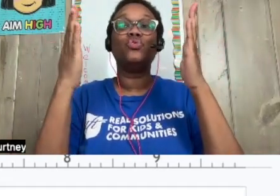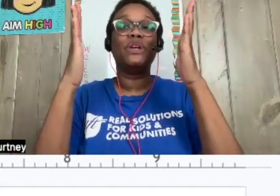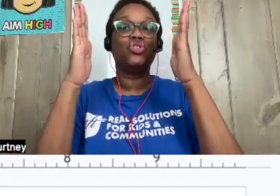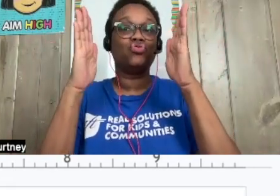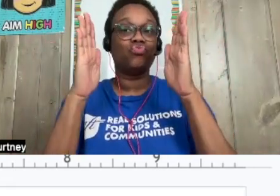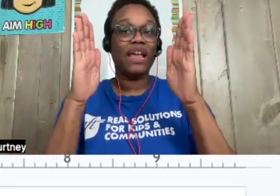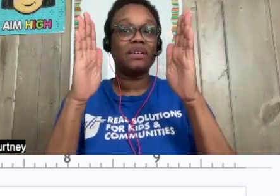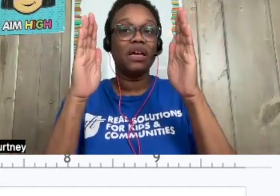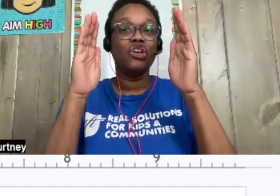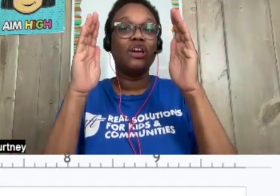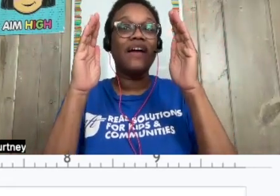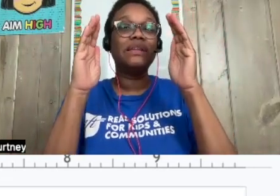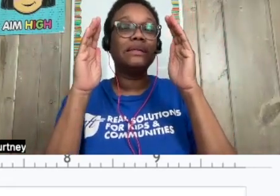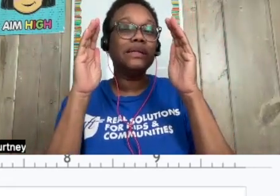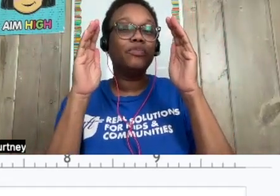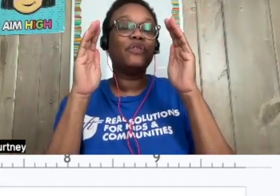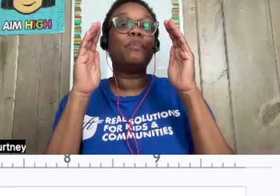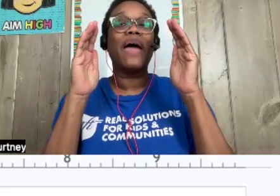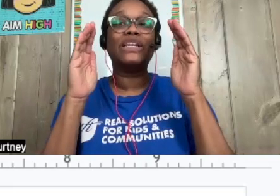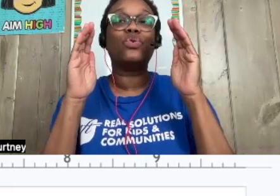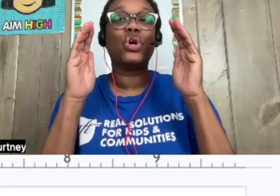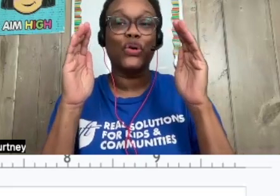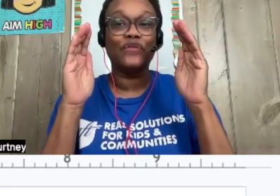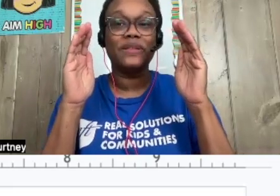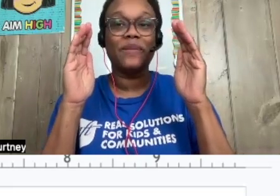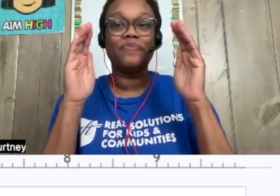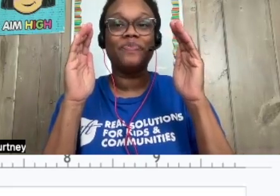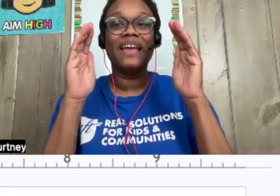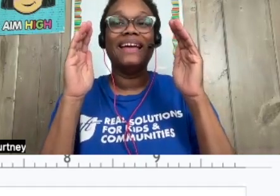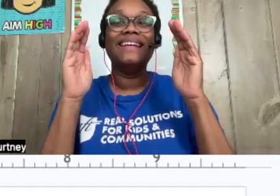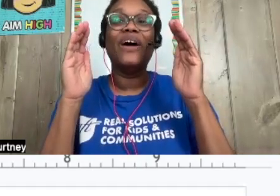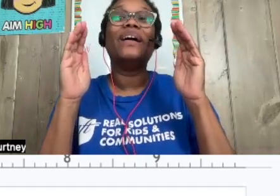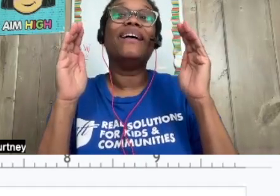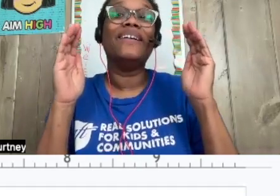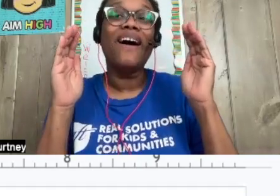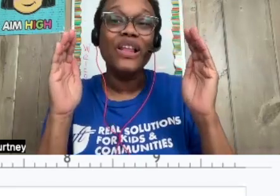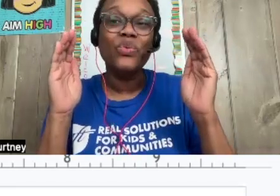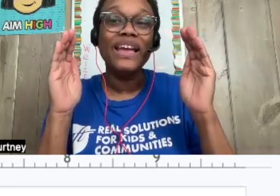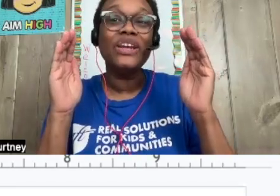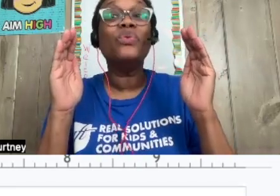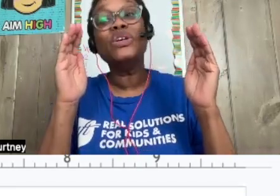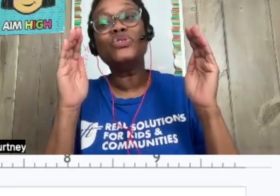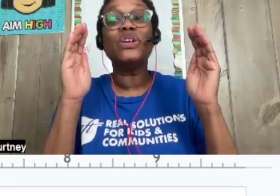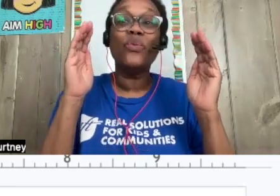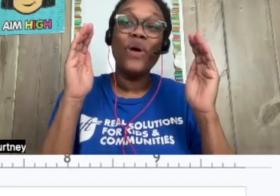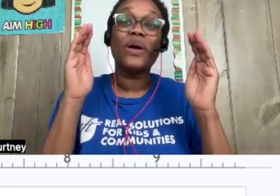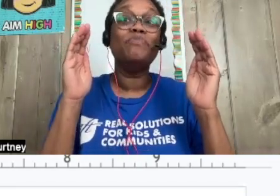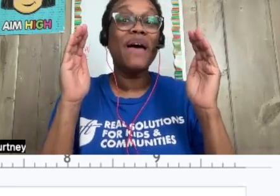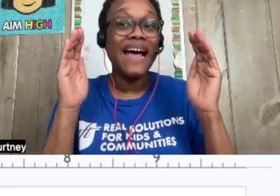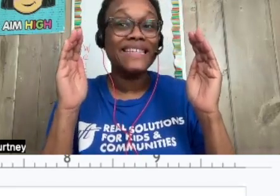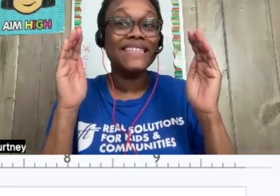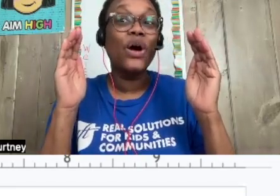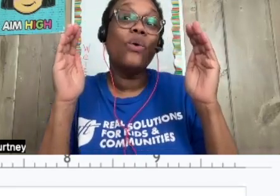going to be straight. You're going to have a little bit of a bend or a curve to them. Now, on Halloween, we usually